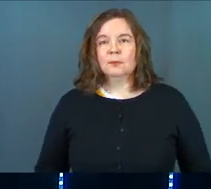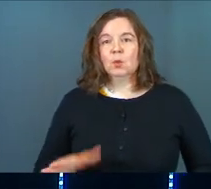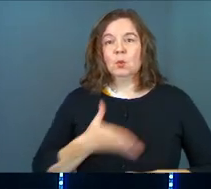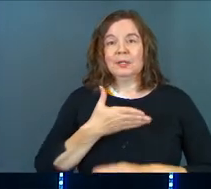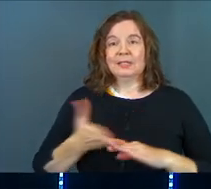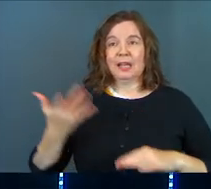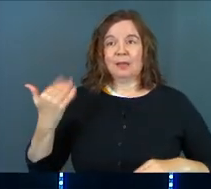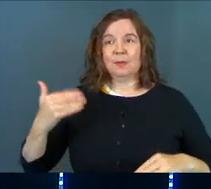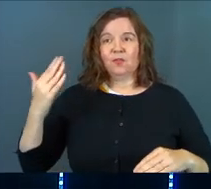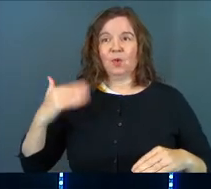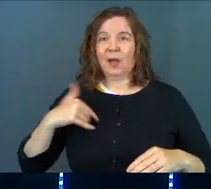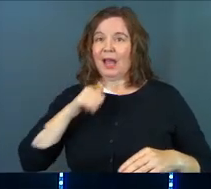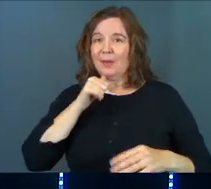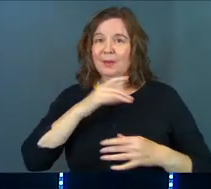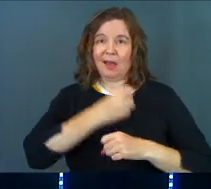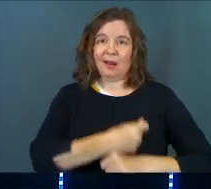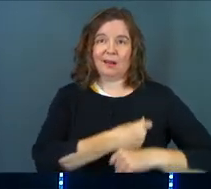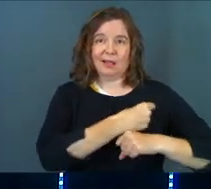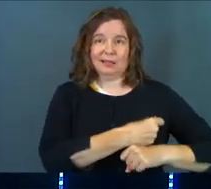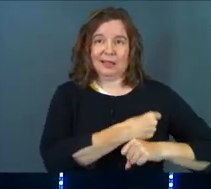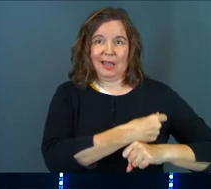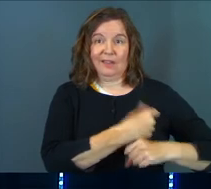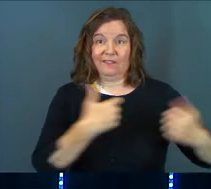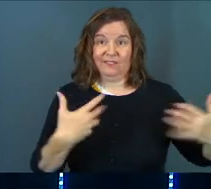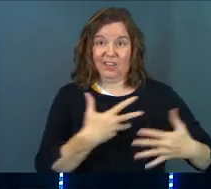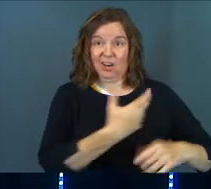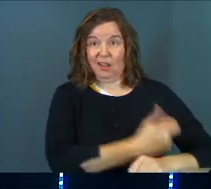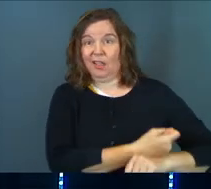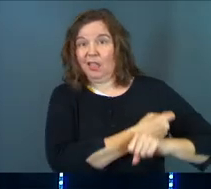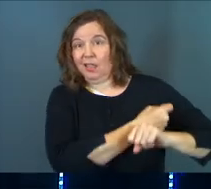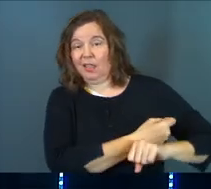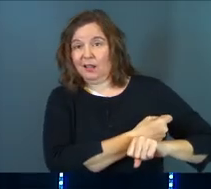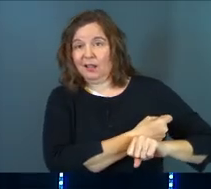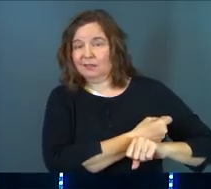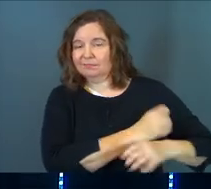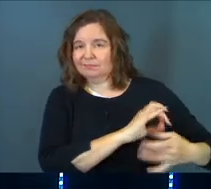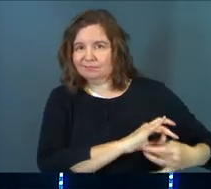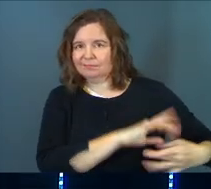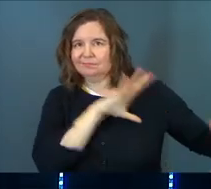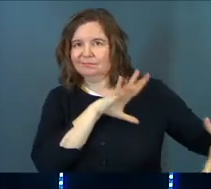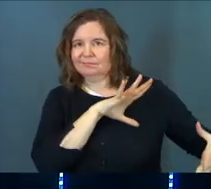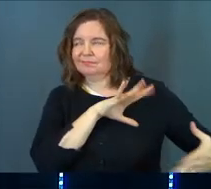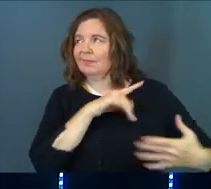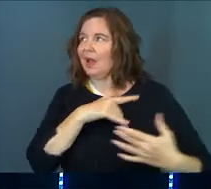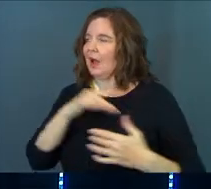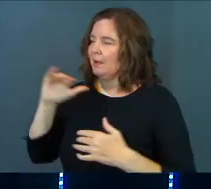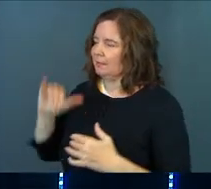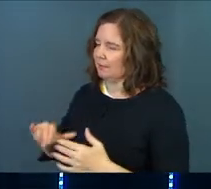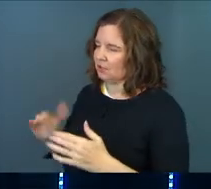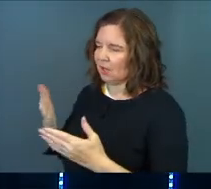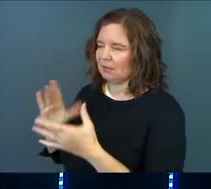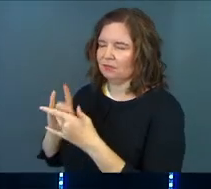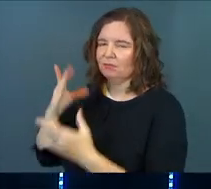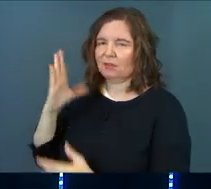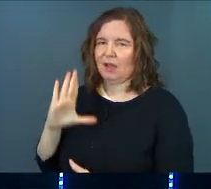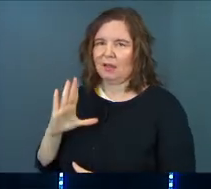We sang it earlier. I'm no longer a slave to fear. Amen? I'm a child of God. I'm no longer a slave to